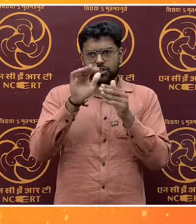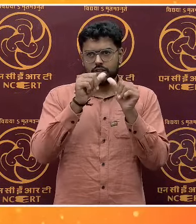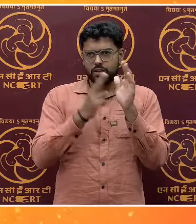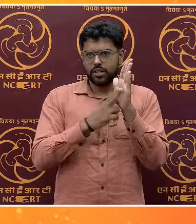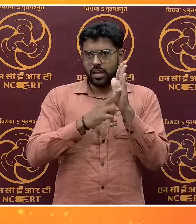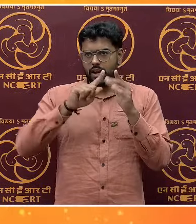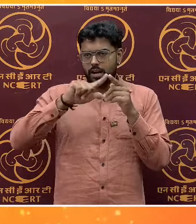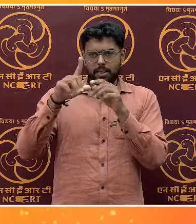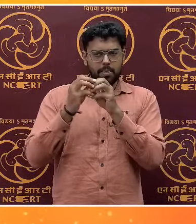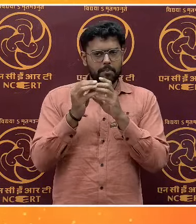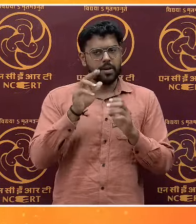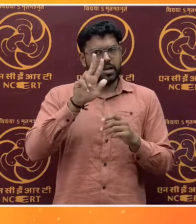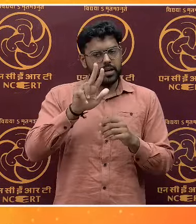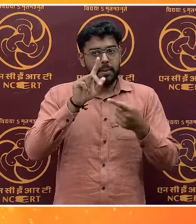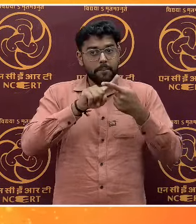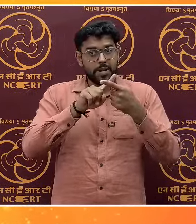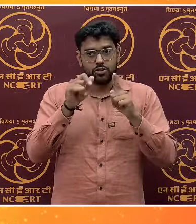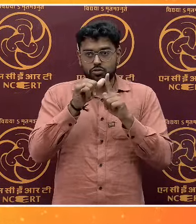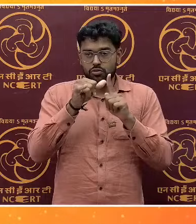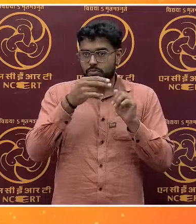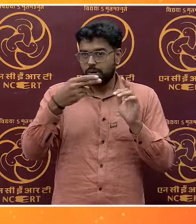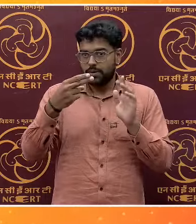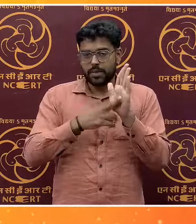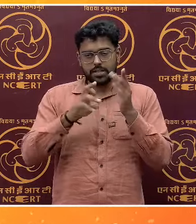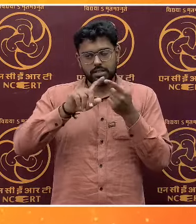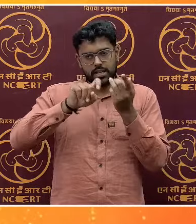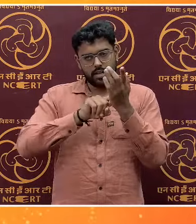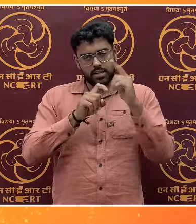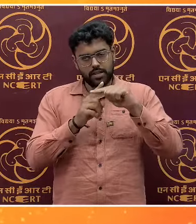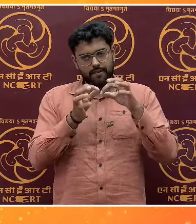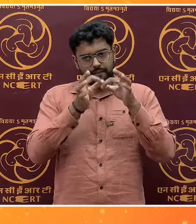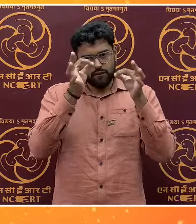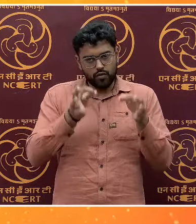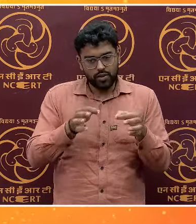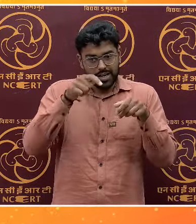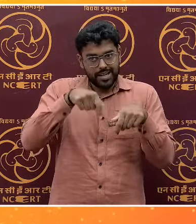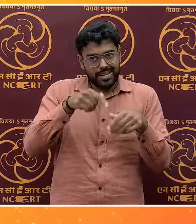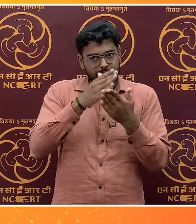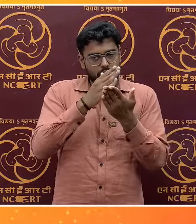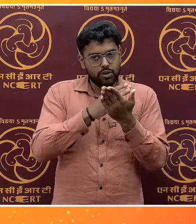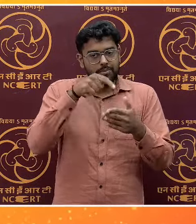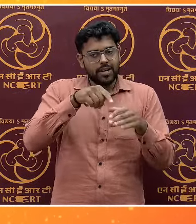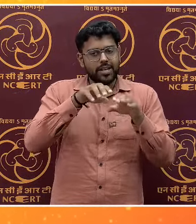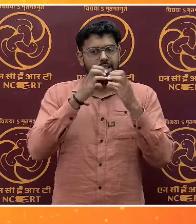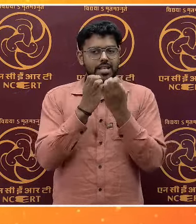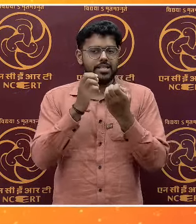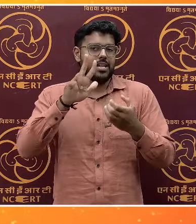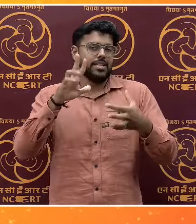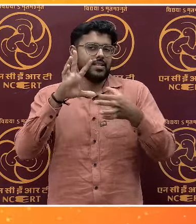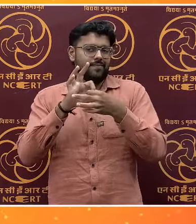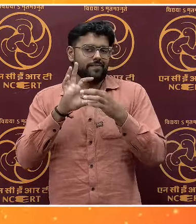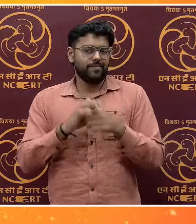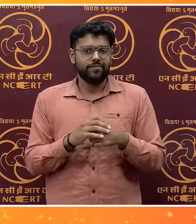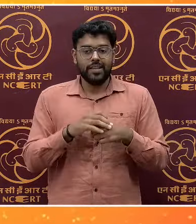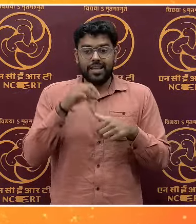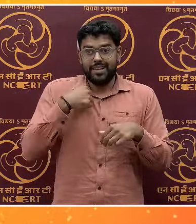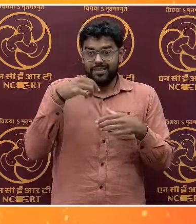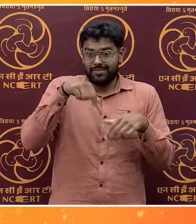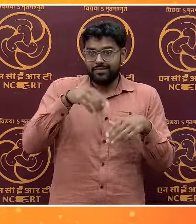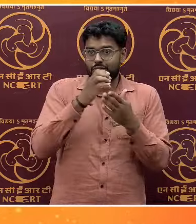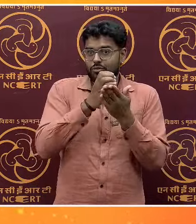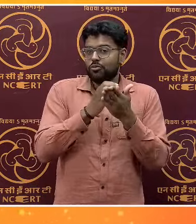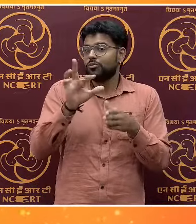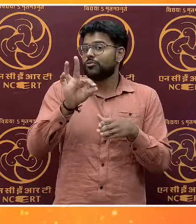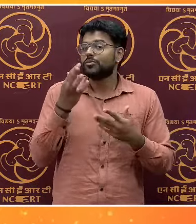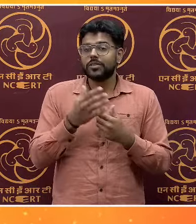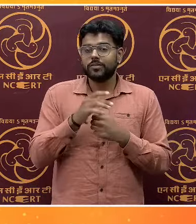our YouTube handle NCERT Official. This session is meant for the students of class 8 and the subject that we are taking up today is